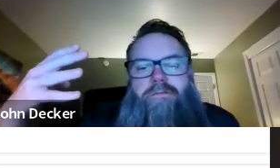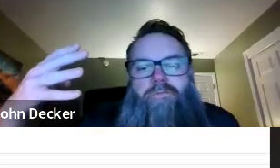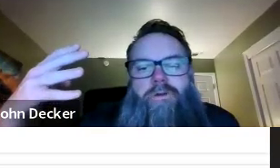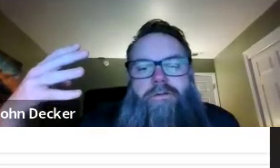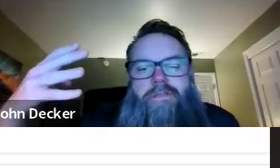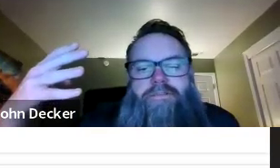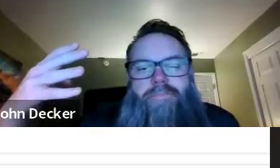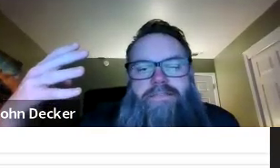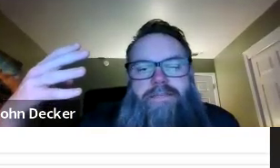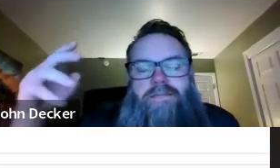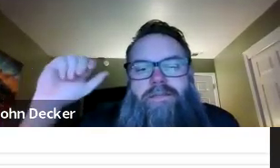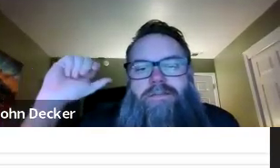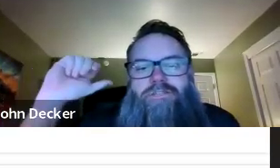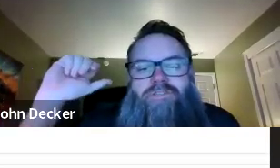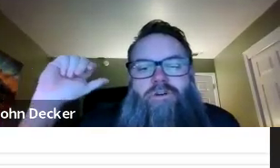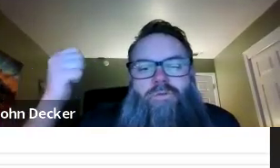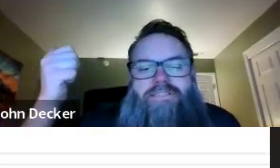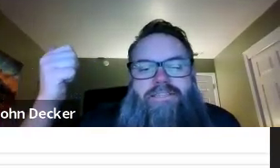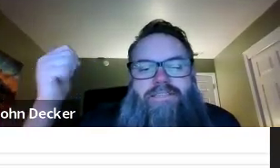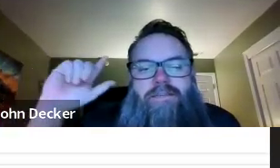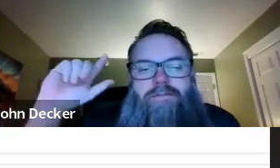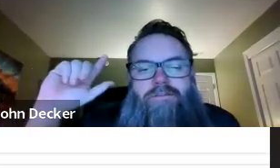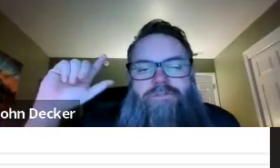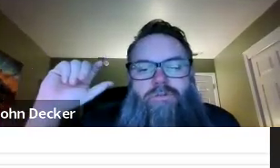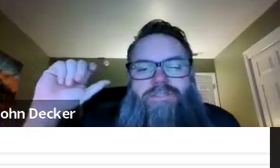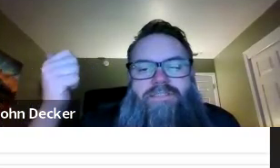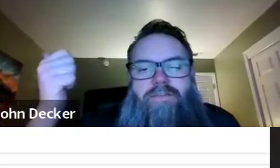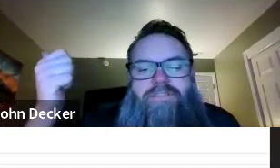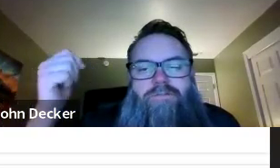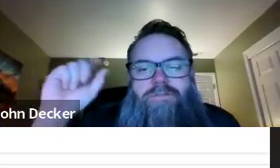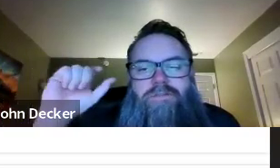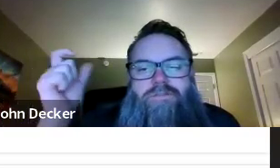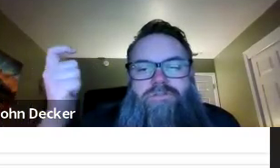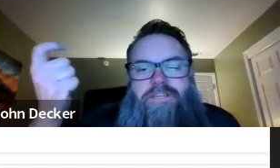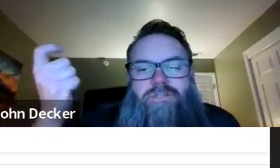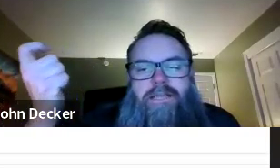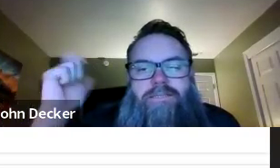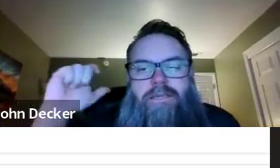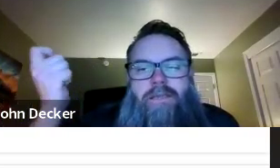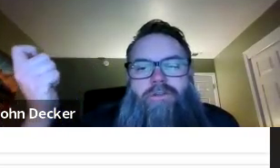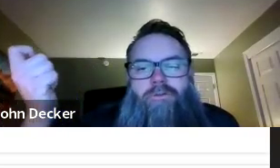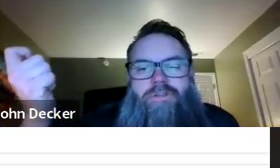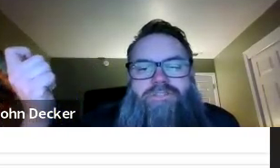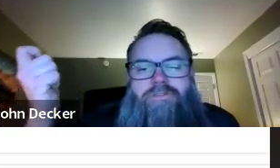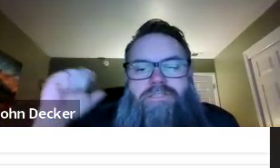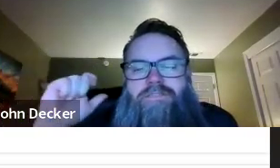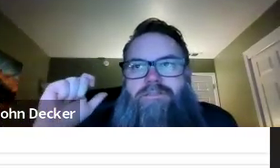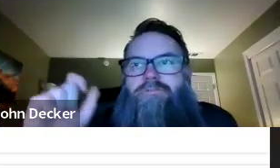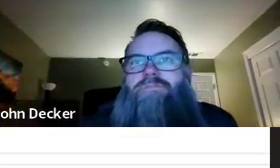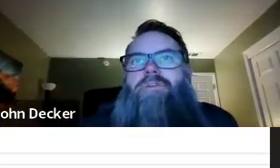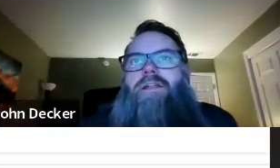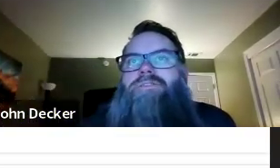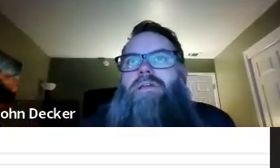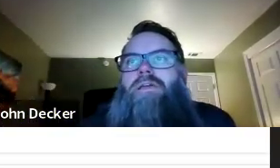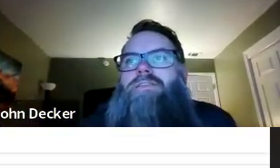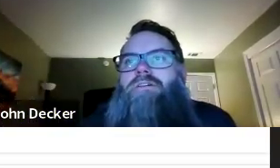this is impacting. Service code 116, service code 117. Those are the 2 specialized therapeutic